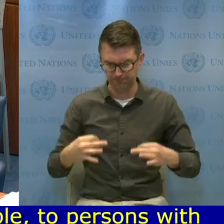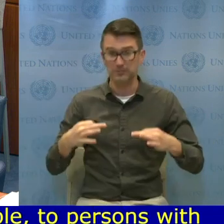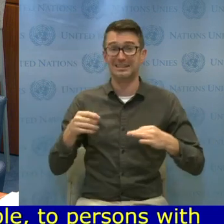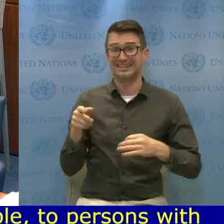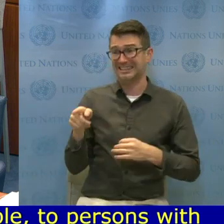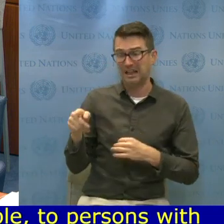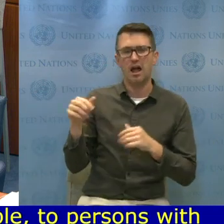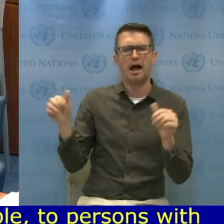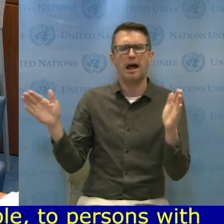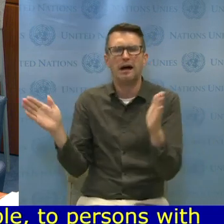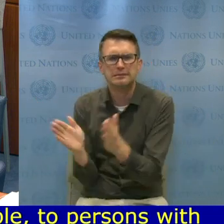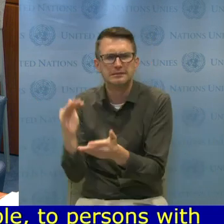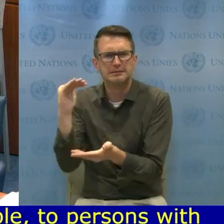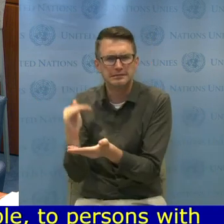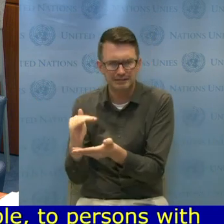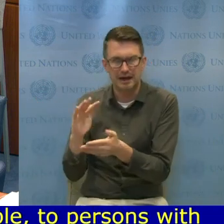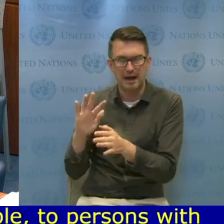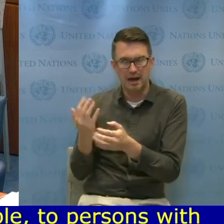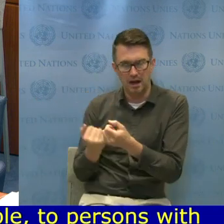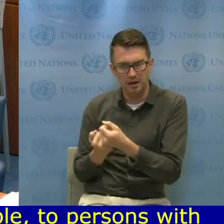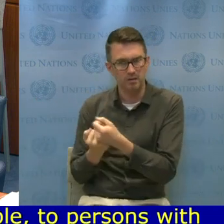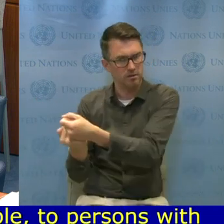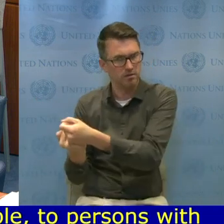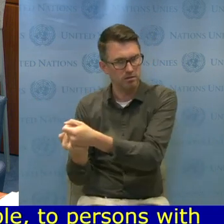kept. So